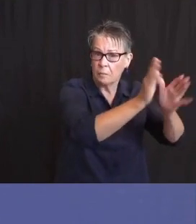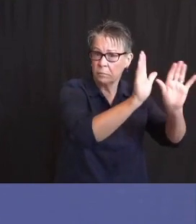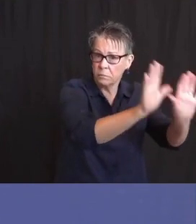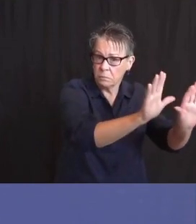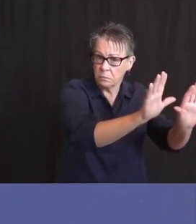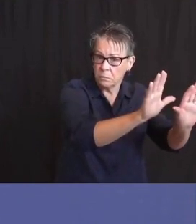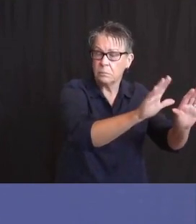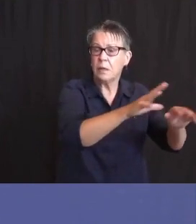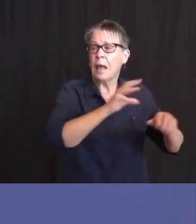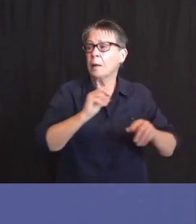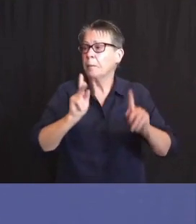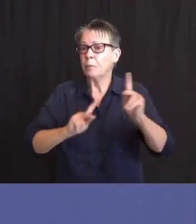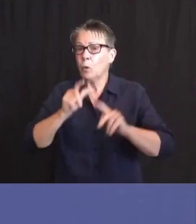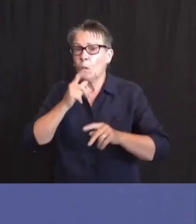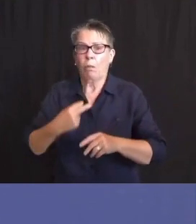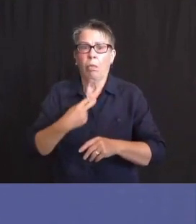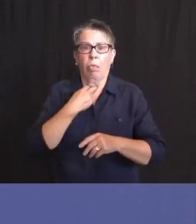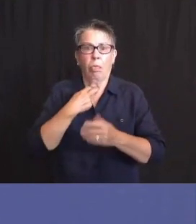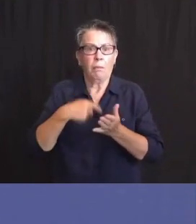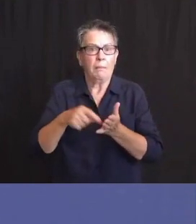is still at the center of